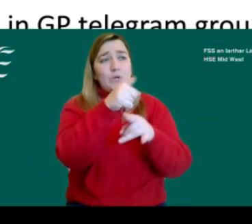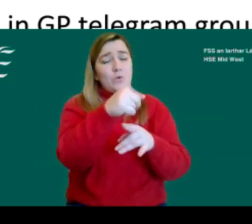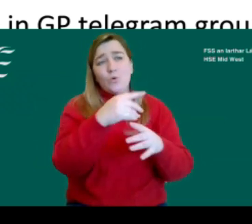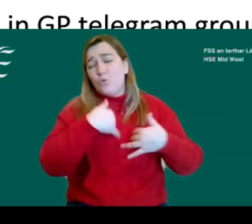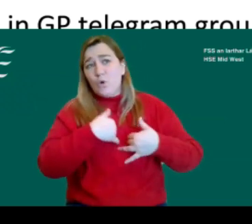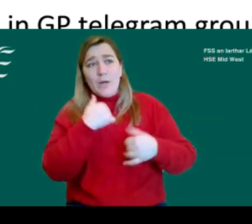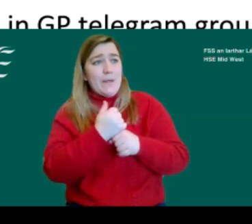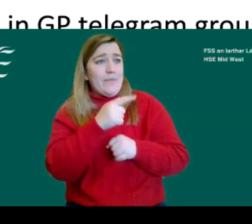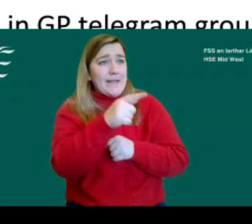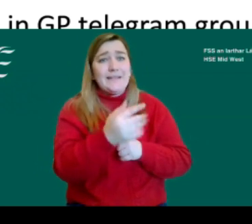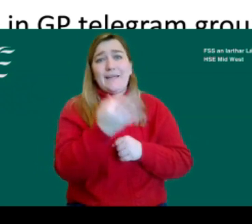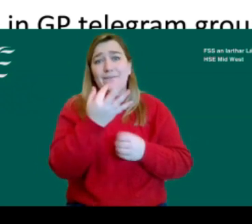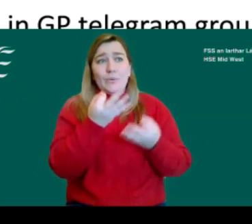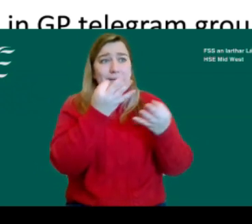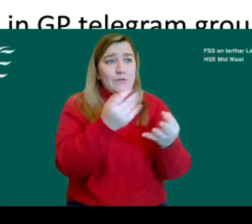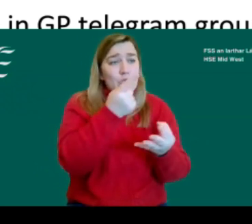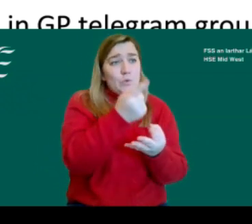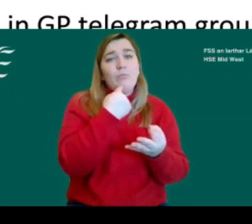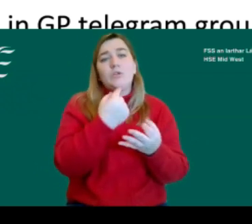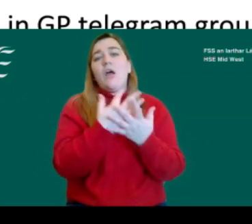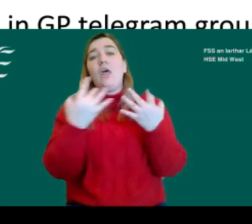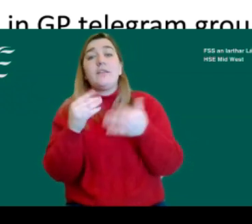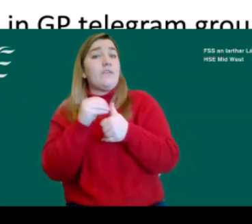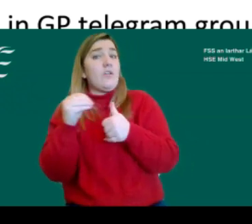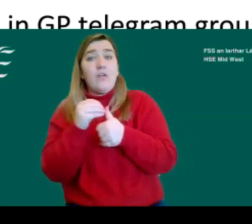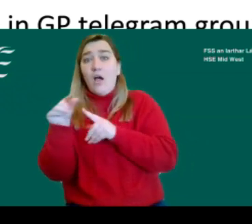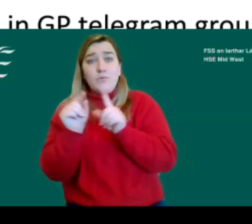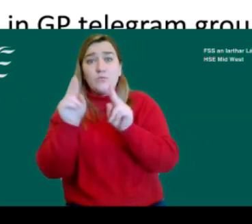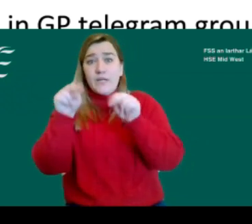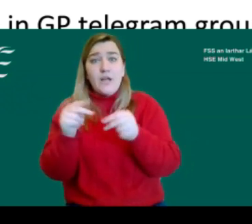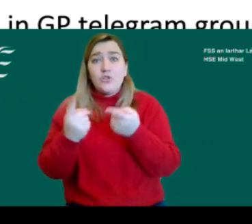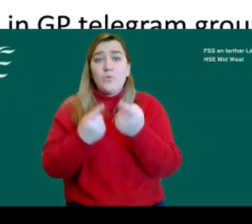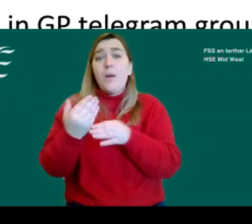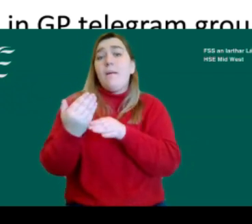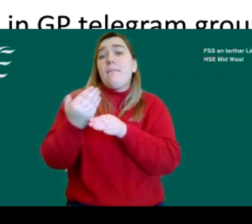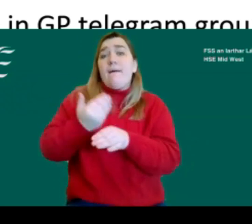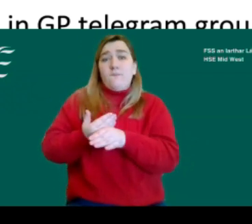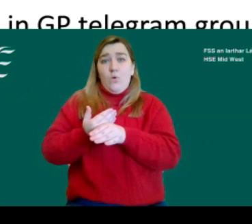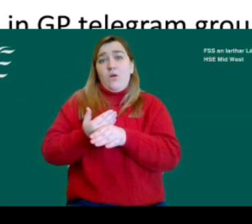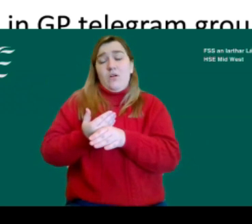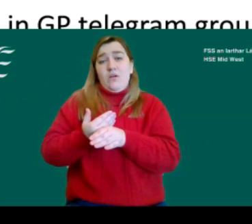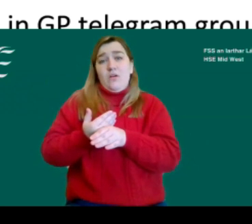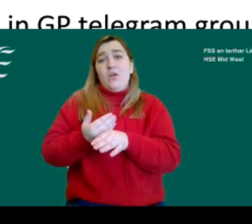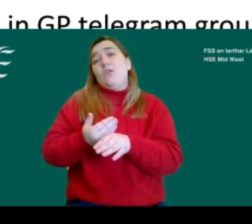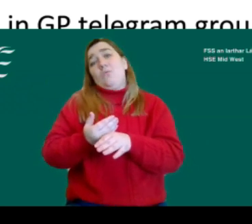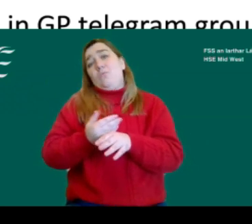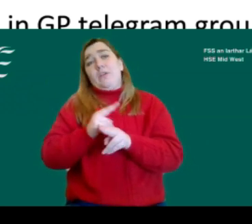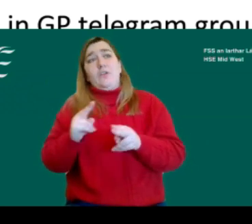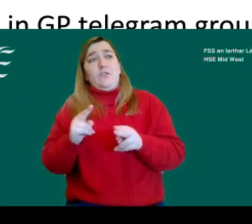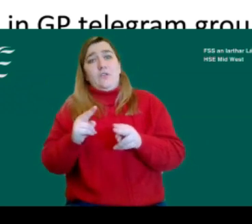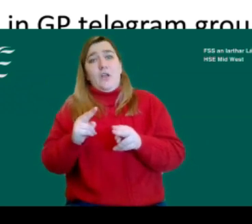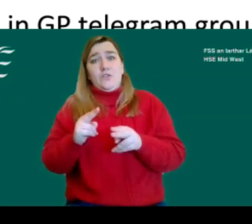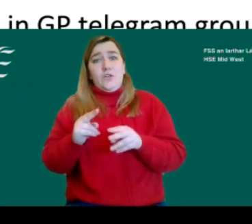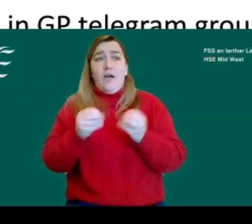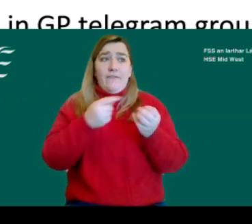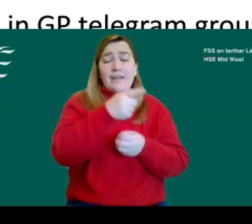could exhaust before, there's always something you can offer. Some GPs would be uncomfortable about off-piste, off-license use of licensed